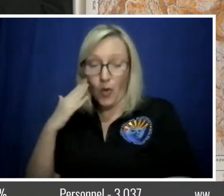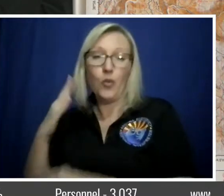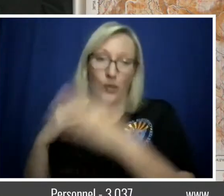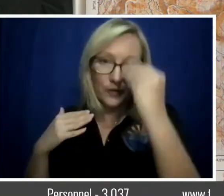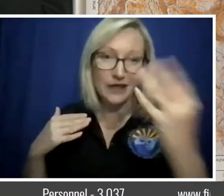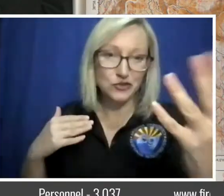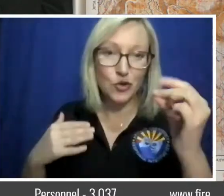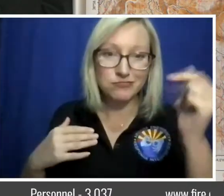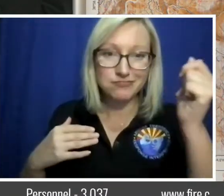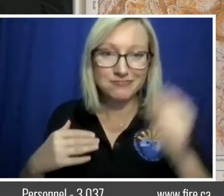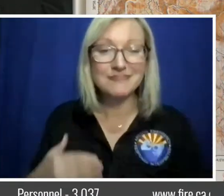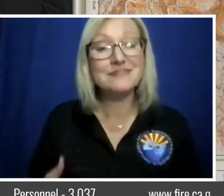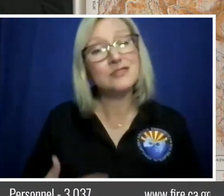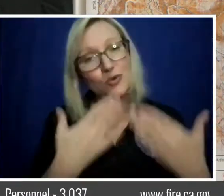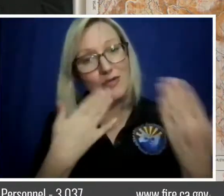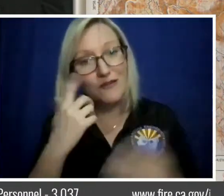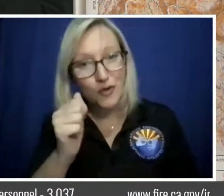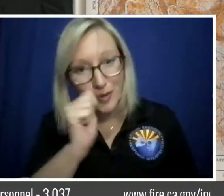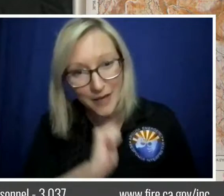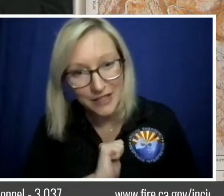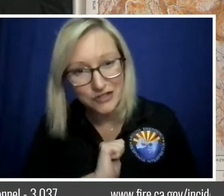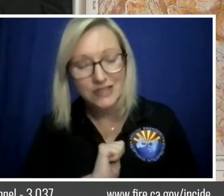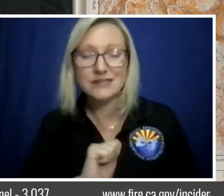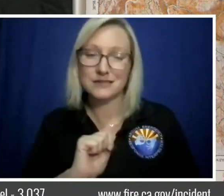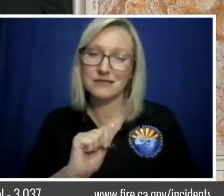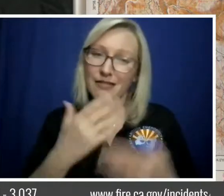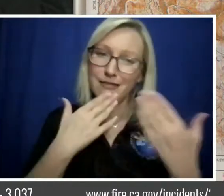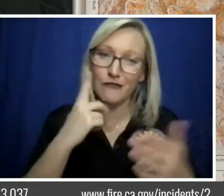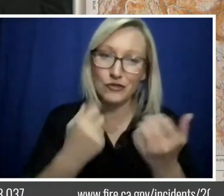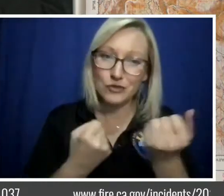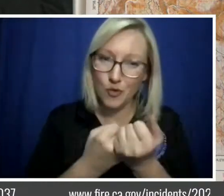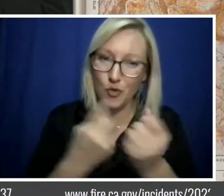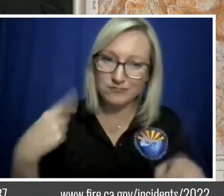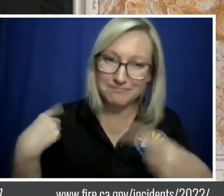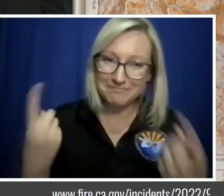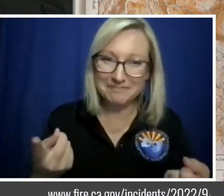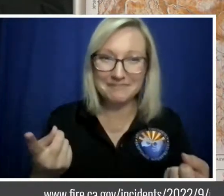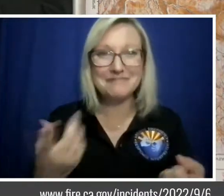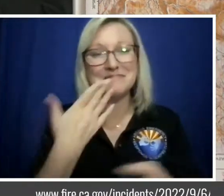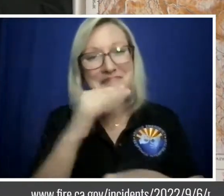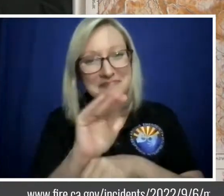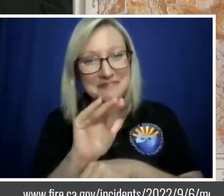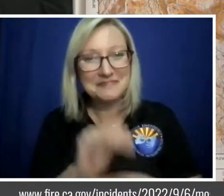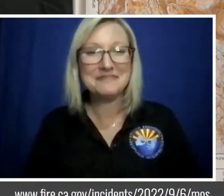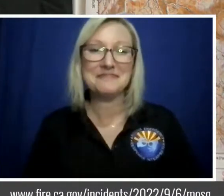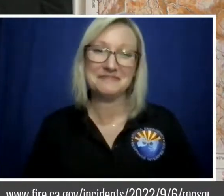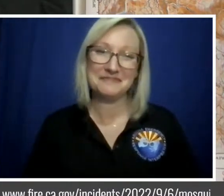that, thank you for your patience and certainly your support throughout the incident. Good evening.